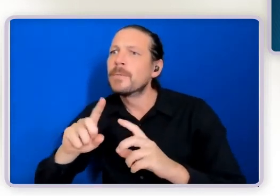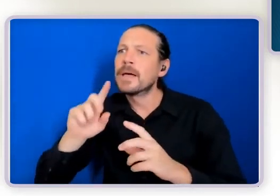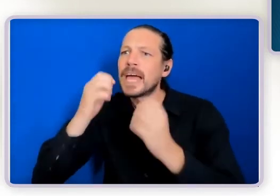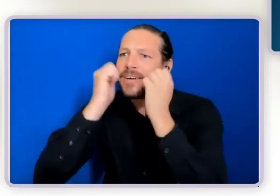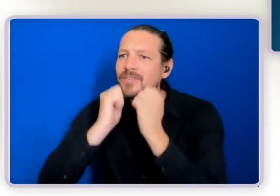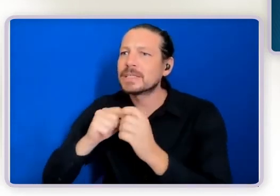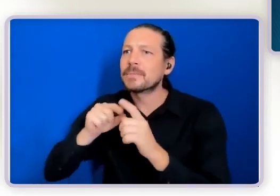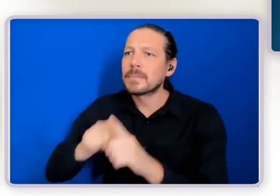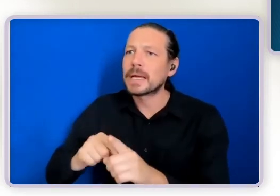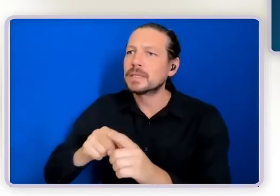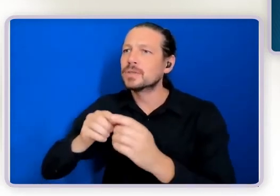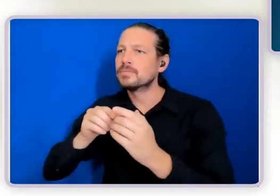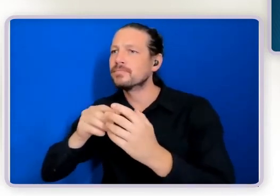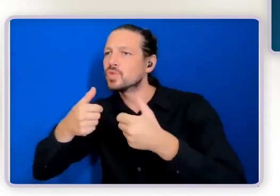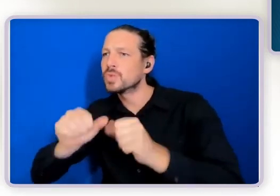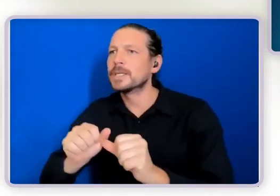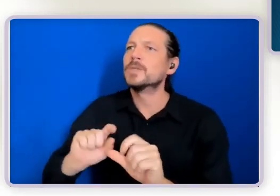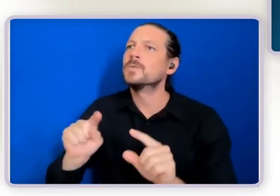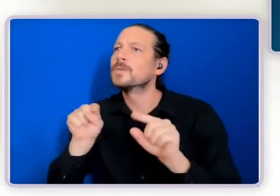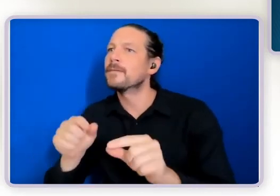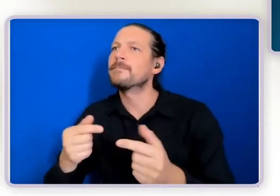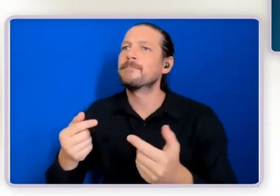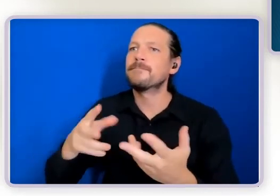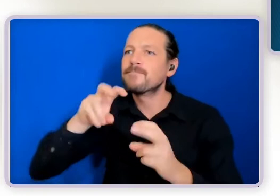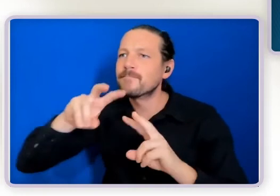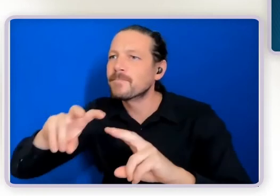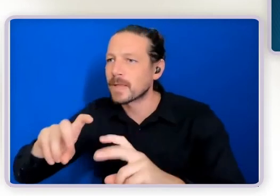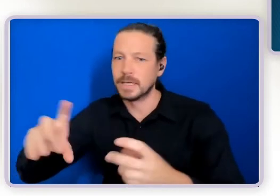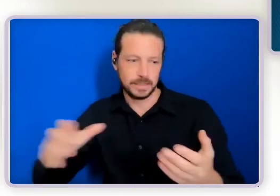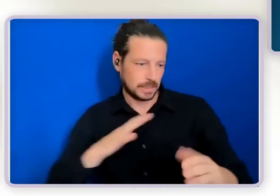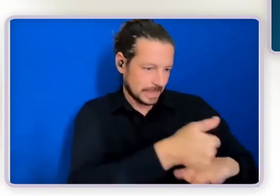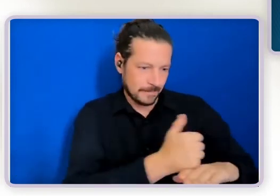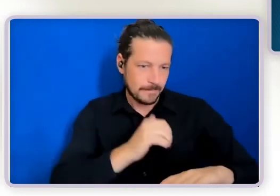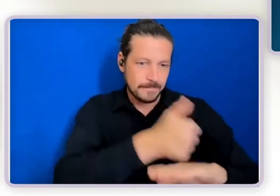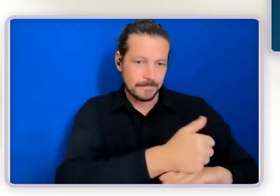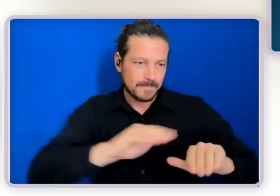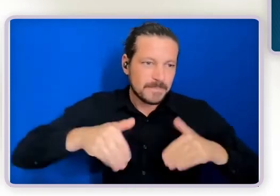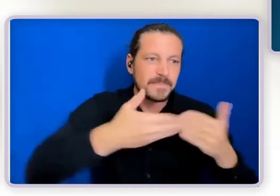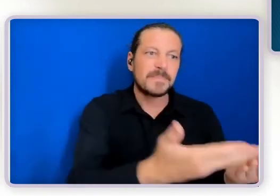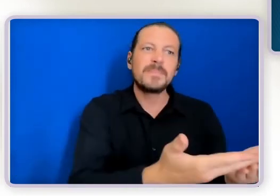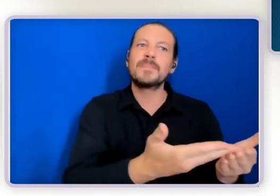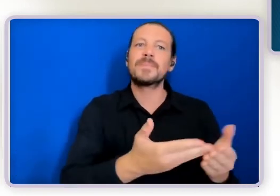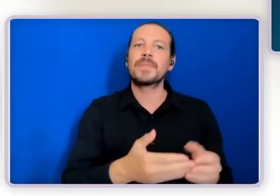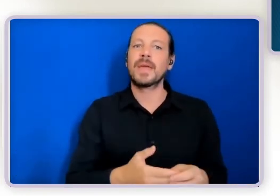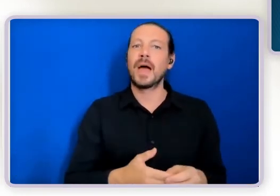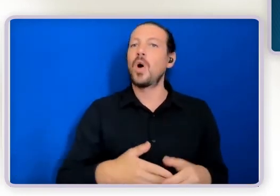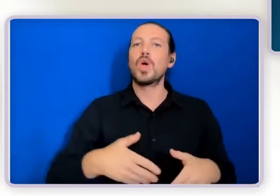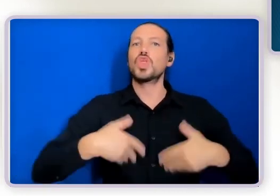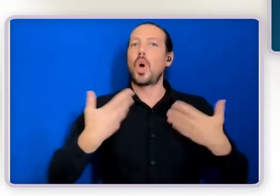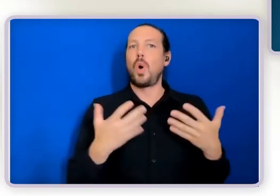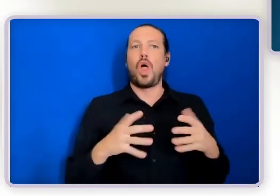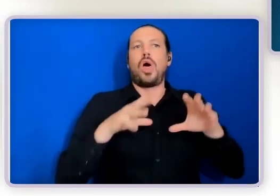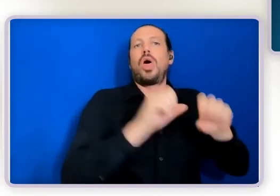stuff in place immediately, because we don't want to use restraint and seclusion